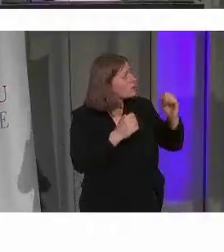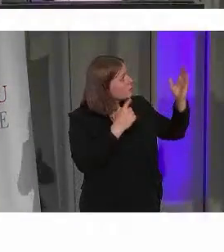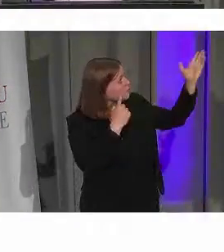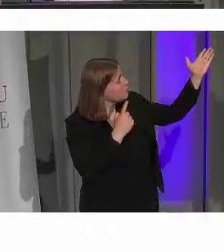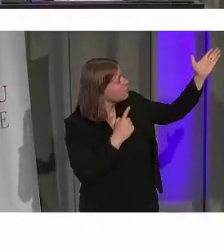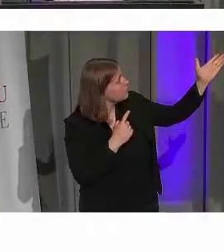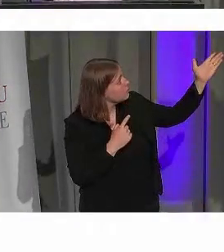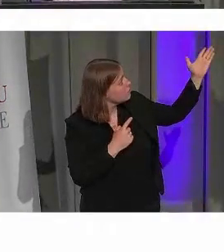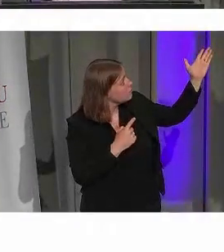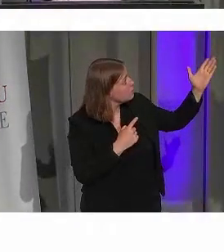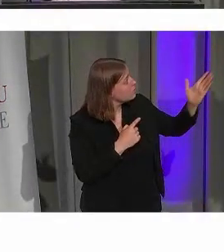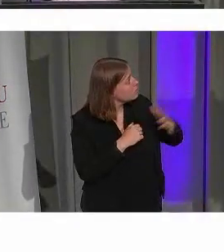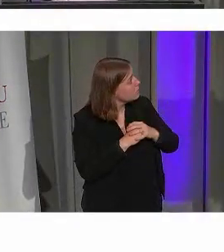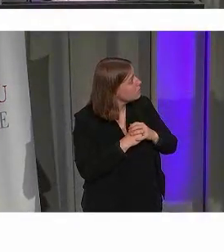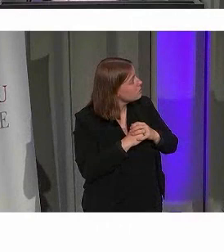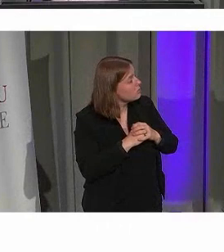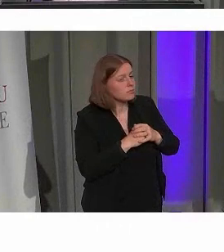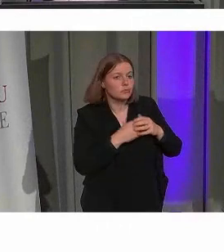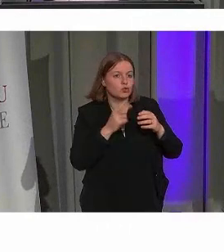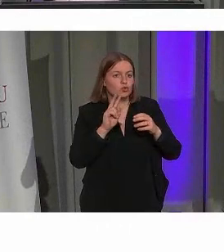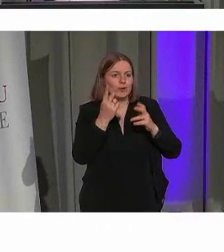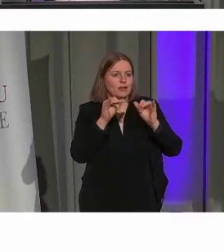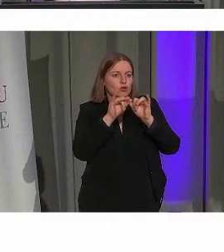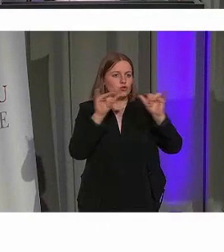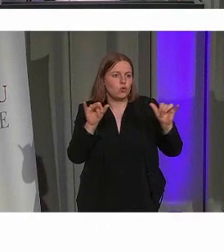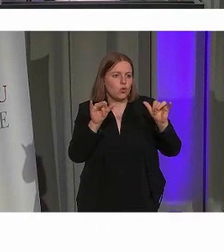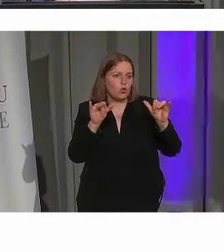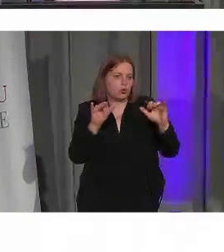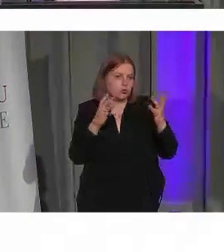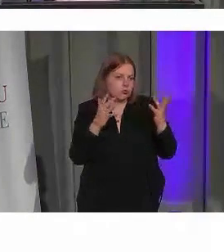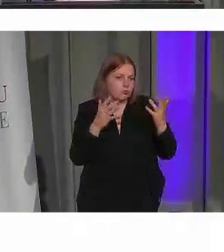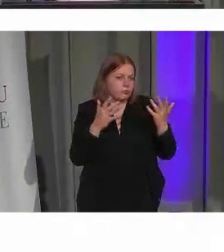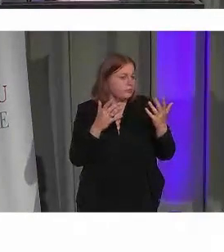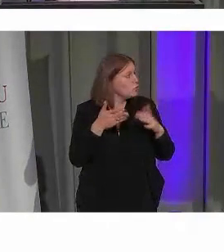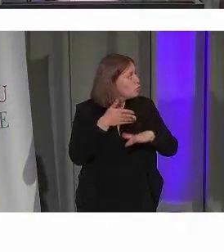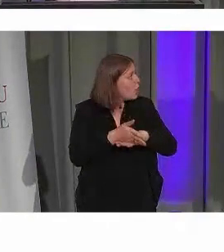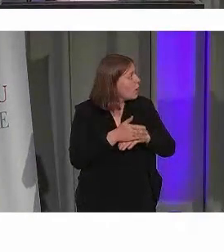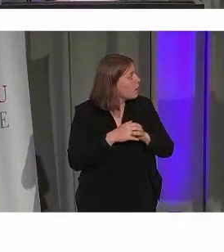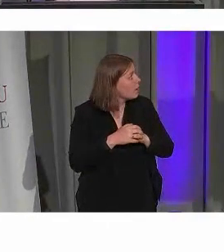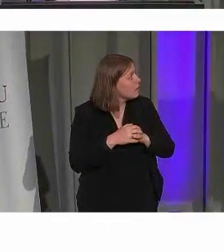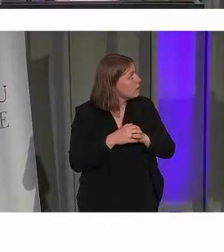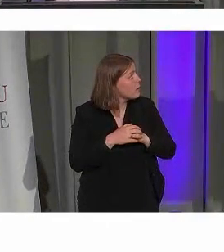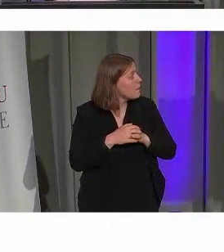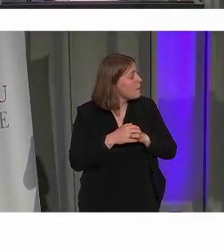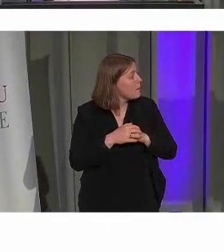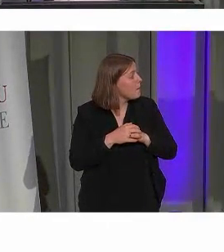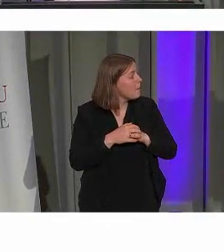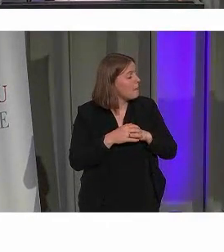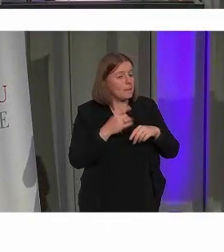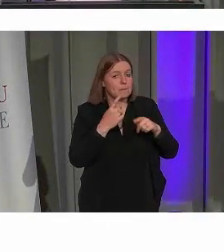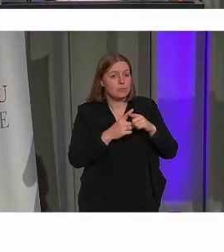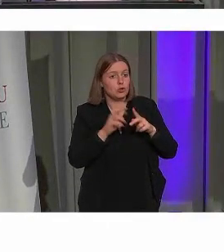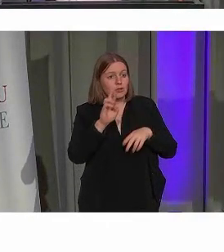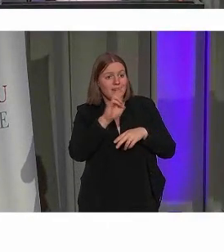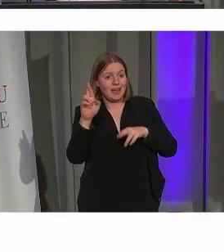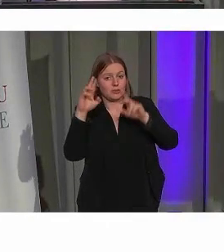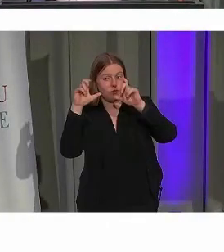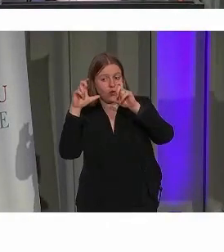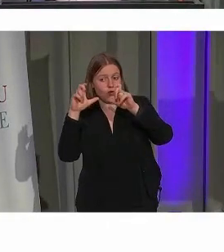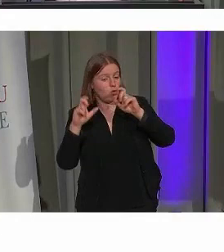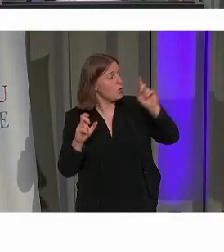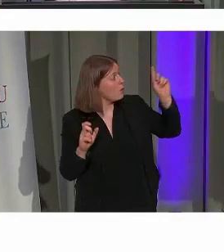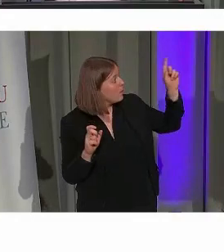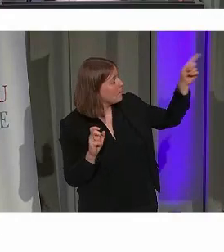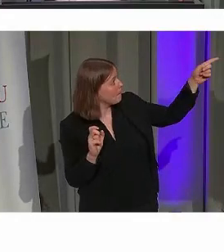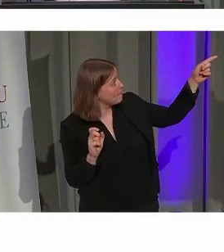second type of spaces. And finally, to the right,